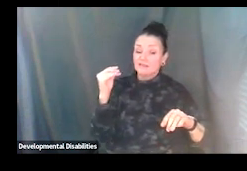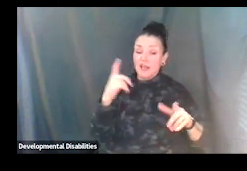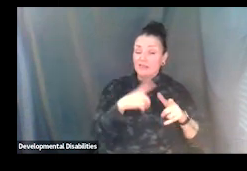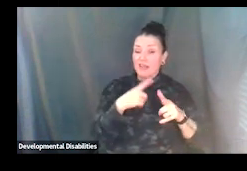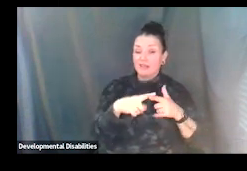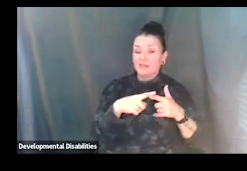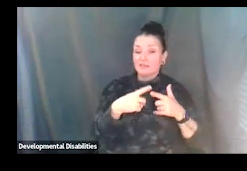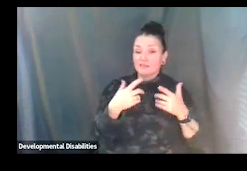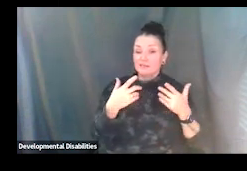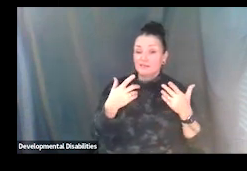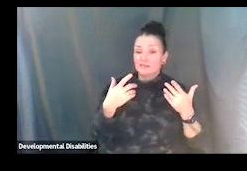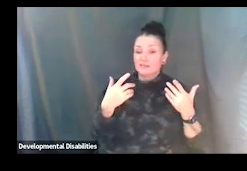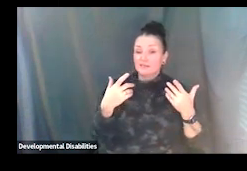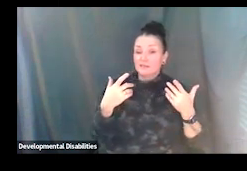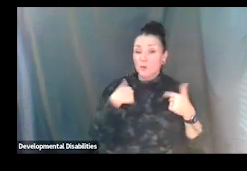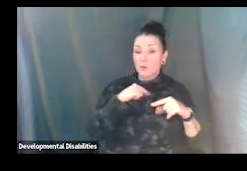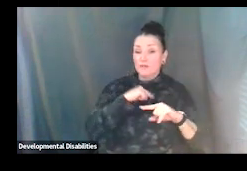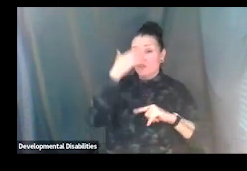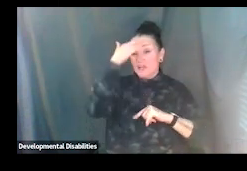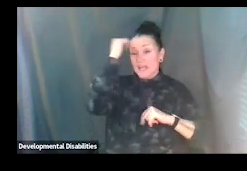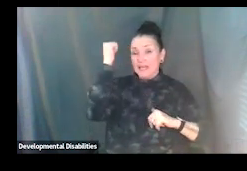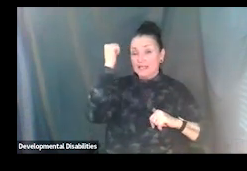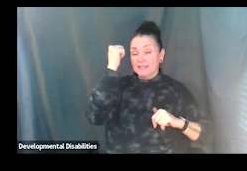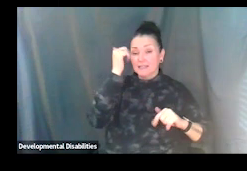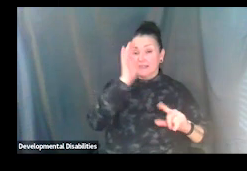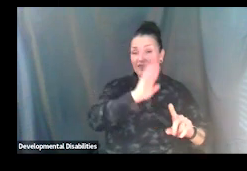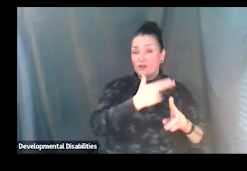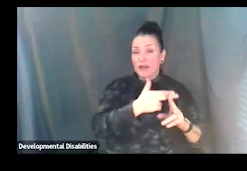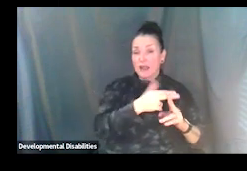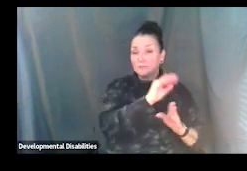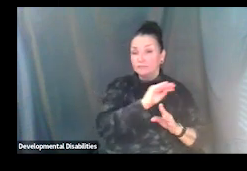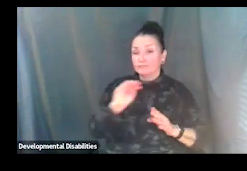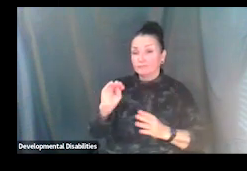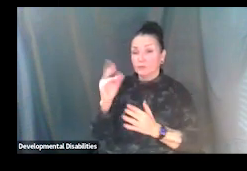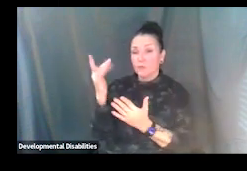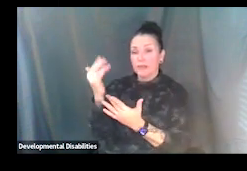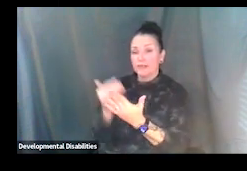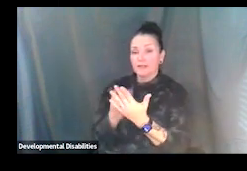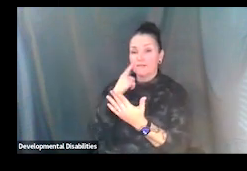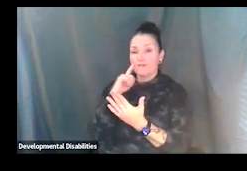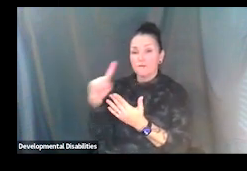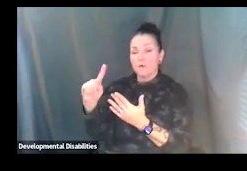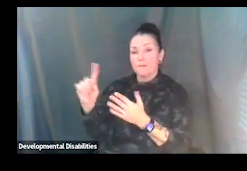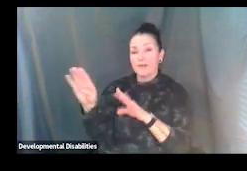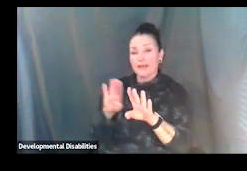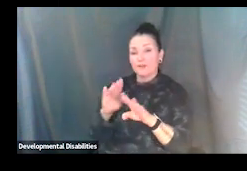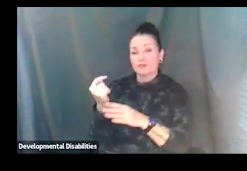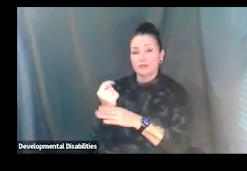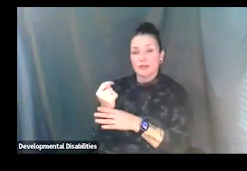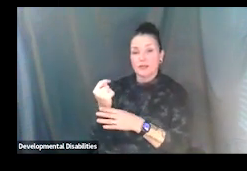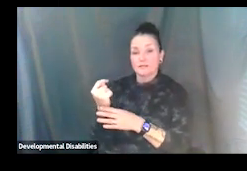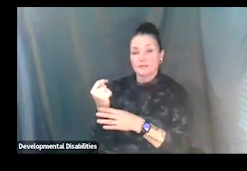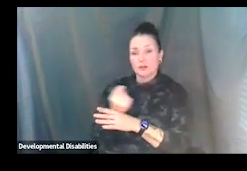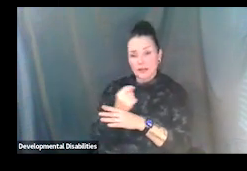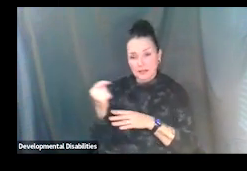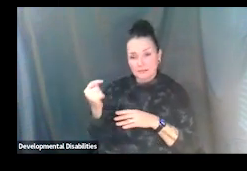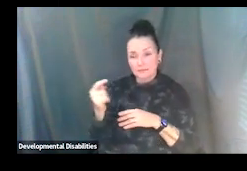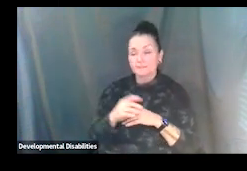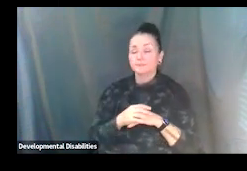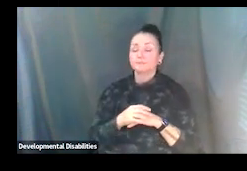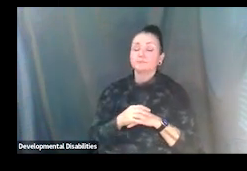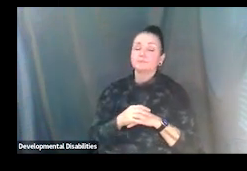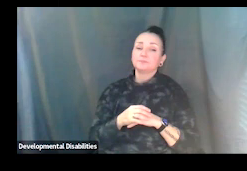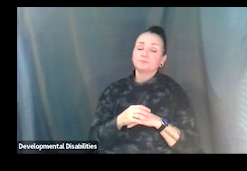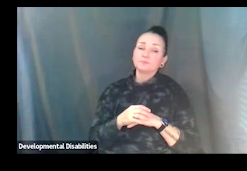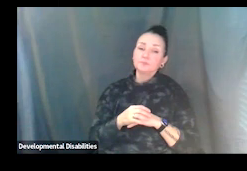get at least on the wait list. And the medication. And then the other part is that, as we know, you start slow and you go up slow to